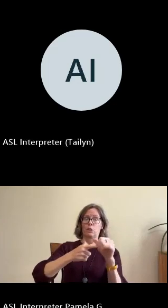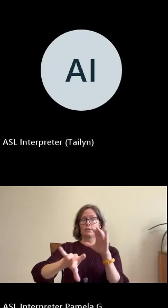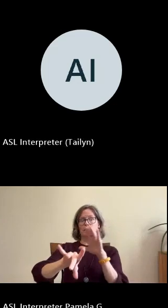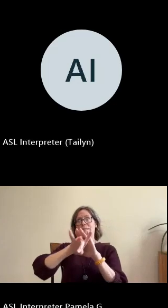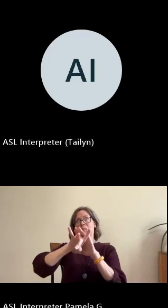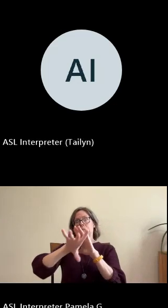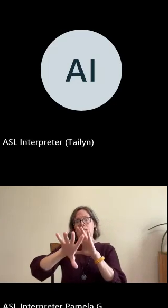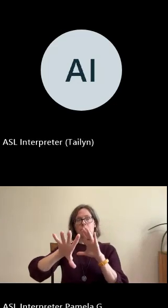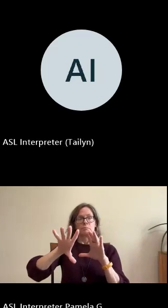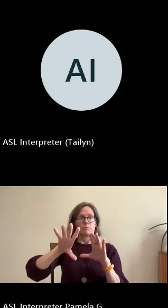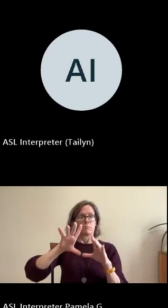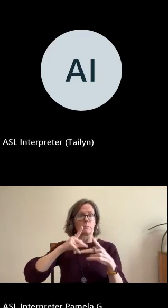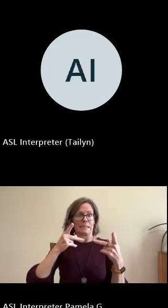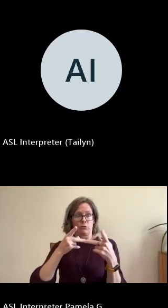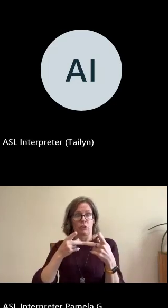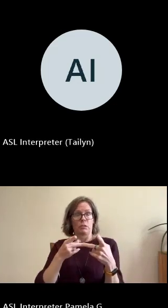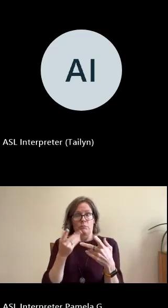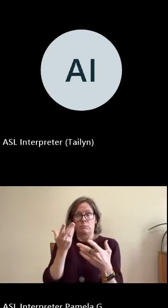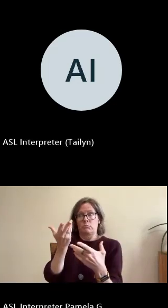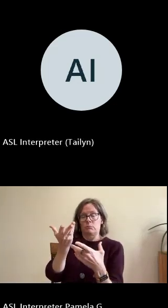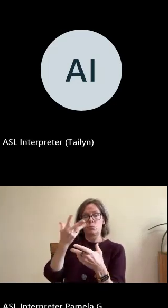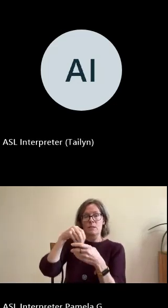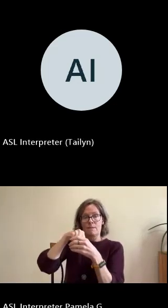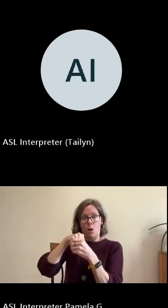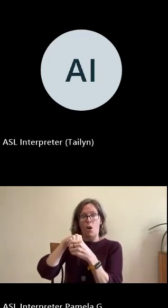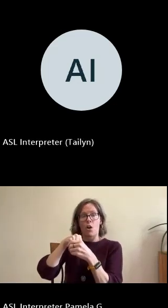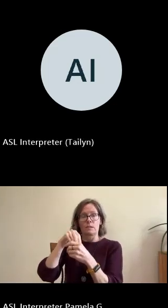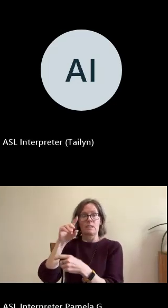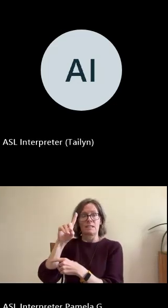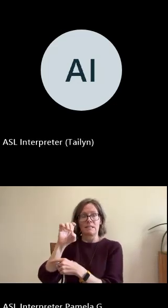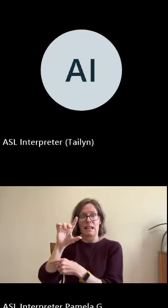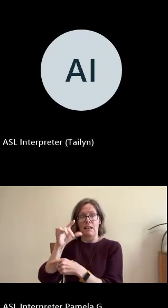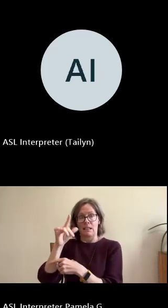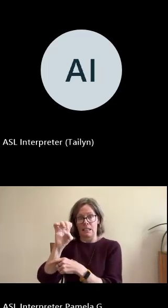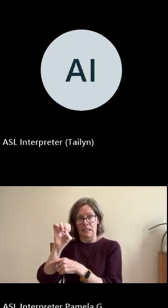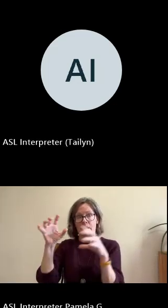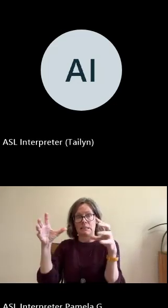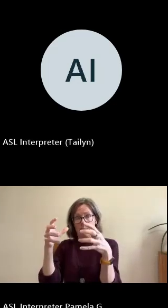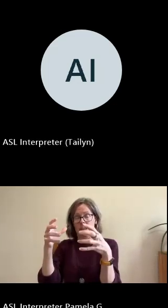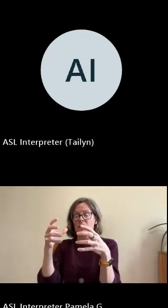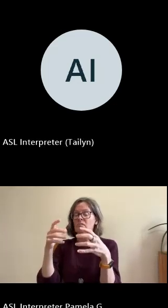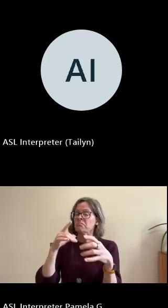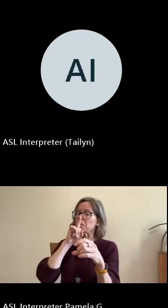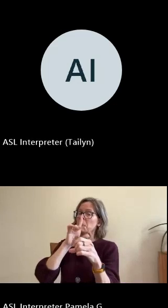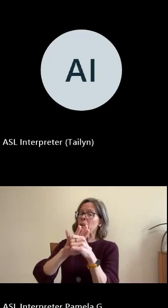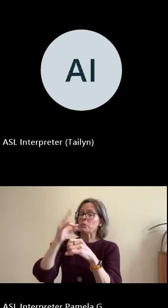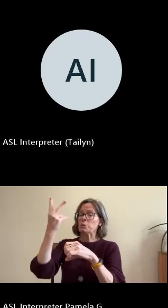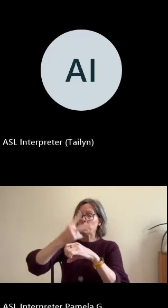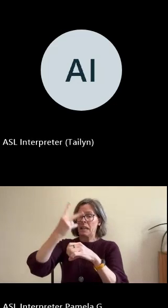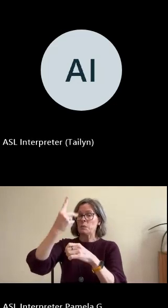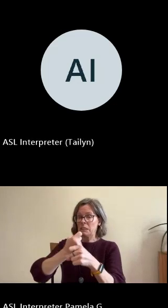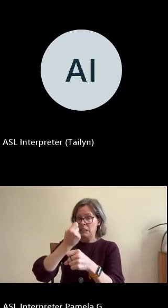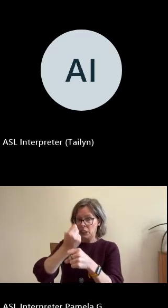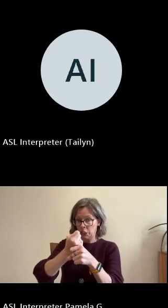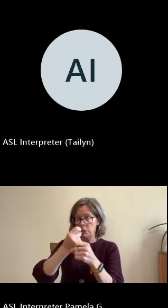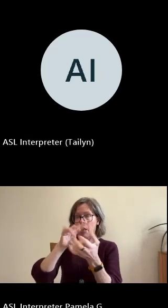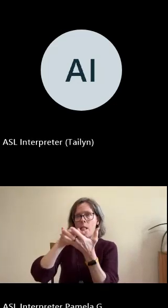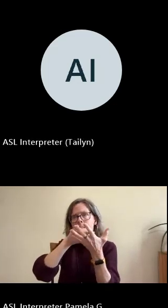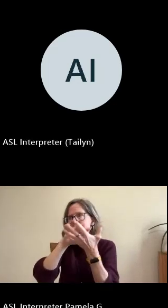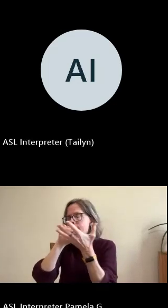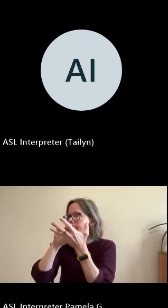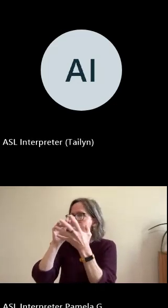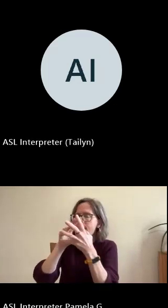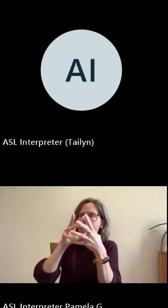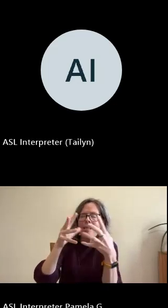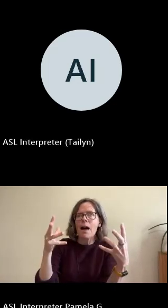And it's a commitment of 2 days in a year, but you learn a lot, and then you can engage in your union in new